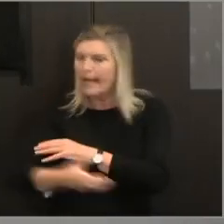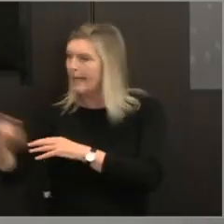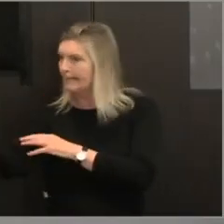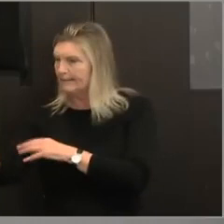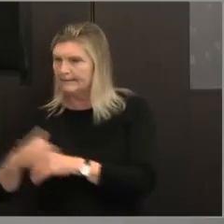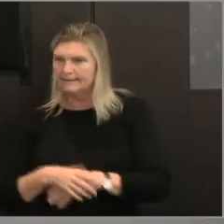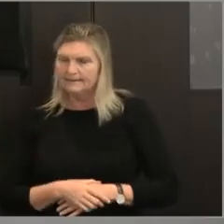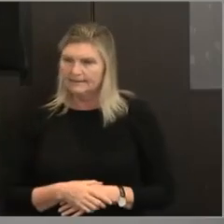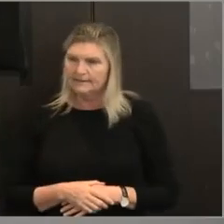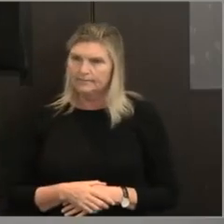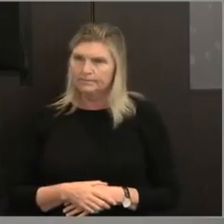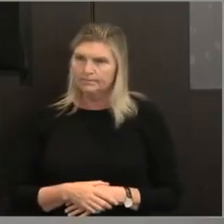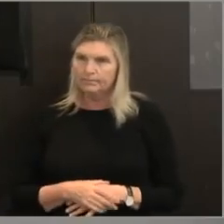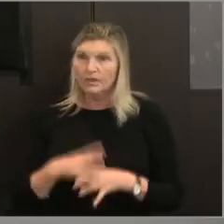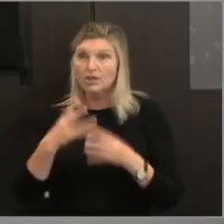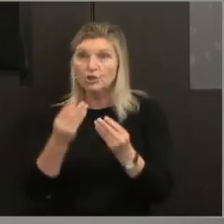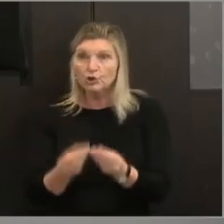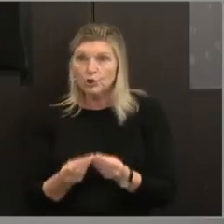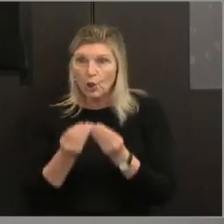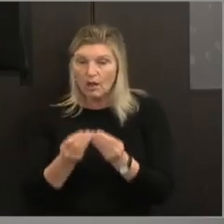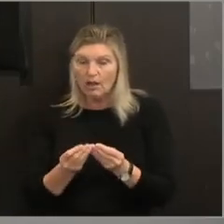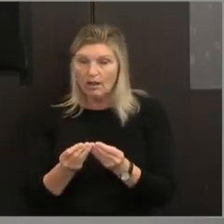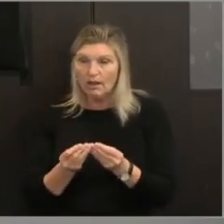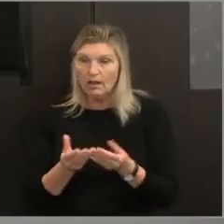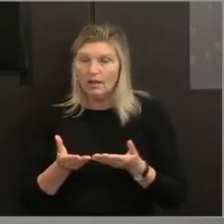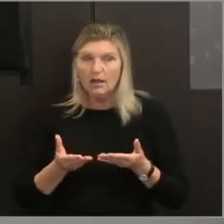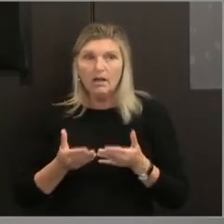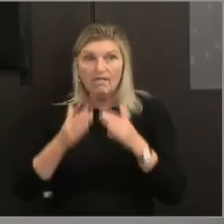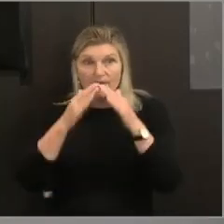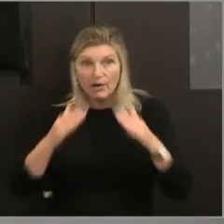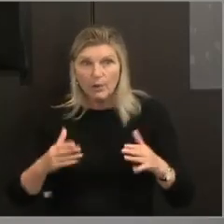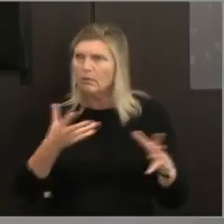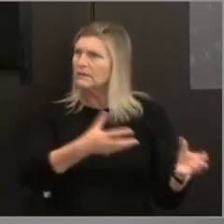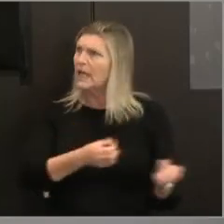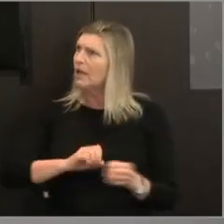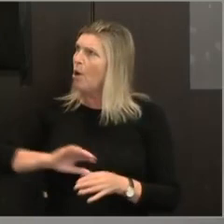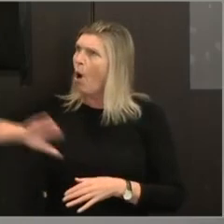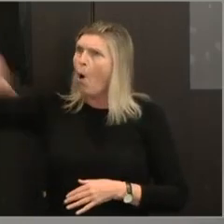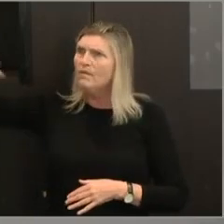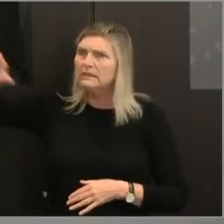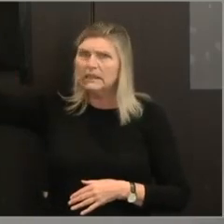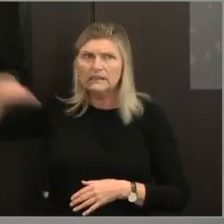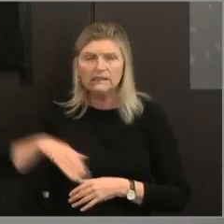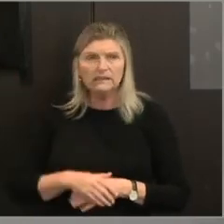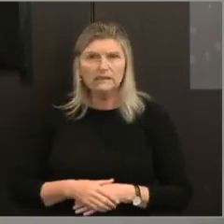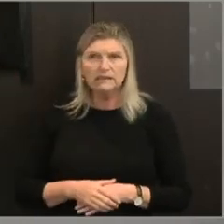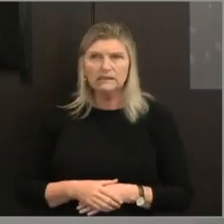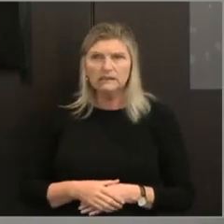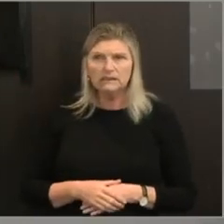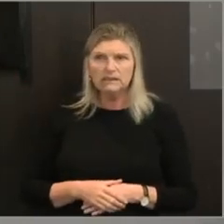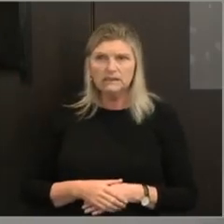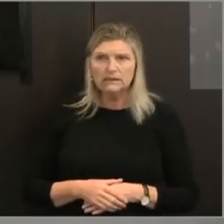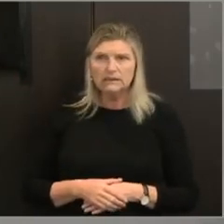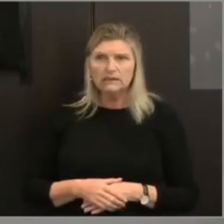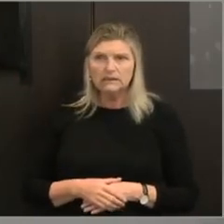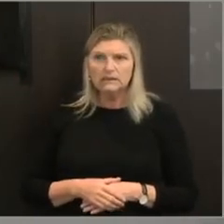confiscated. The taong and whare nui now housed overseas. The scorched earth policy which saw whare and